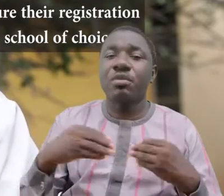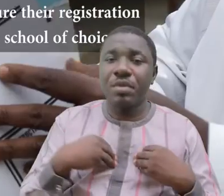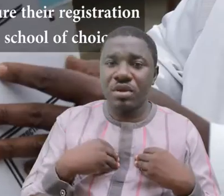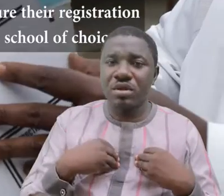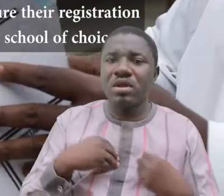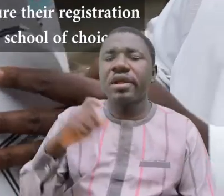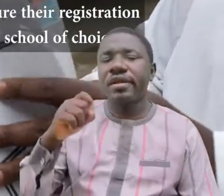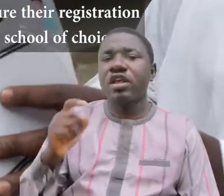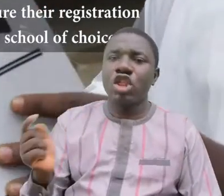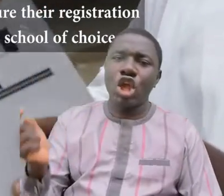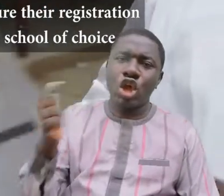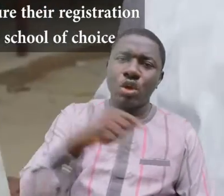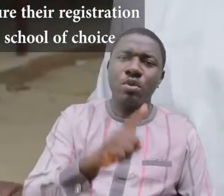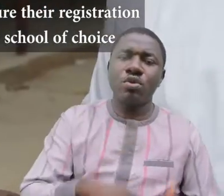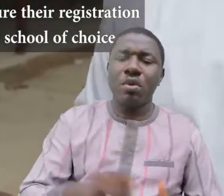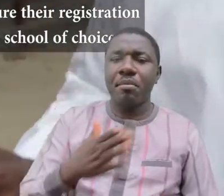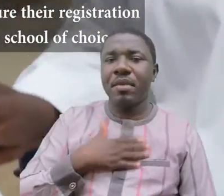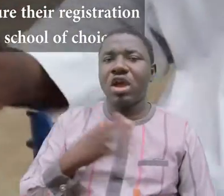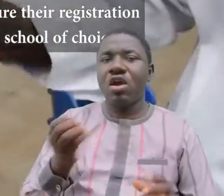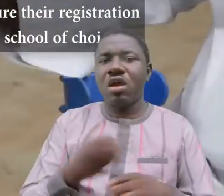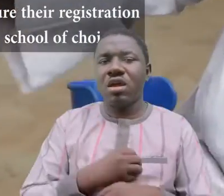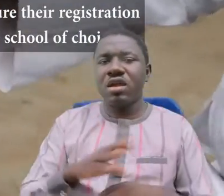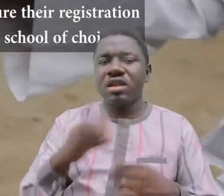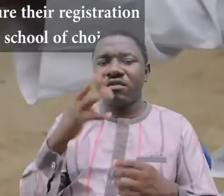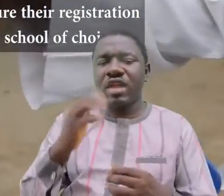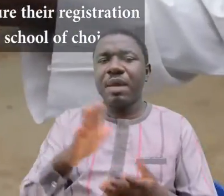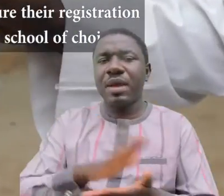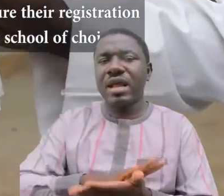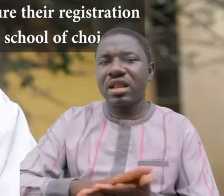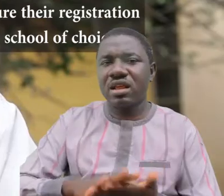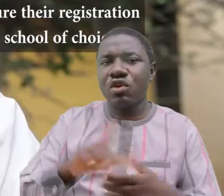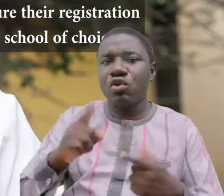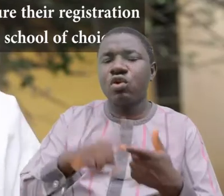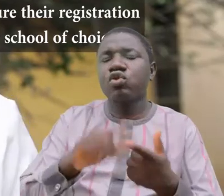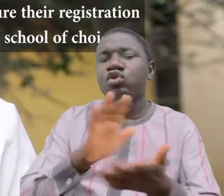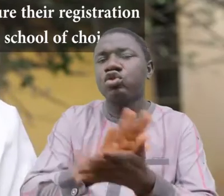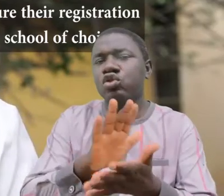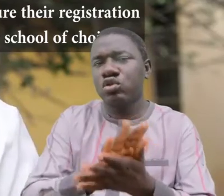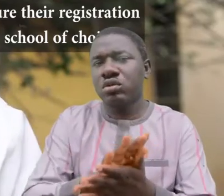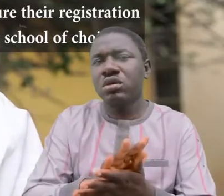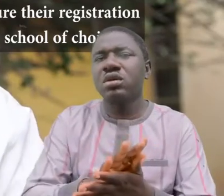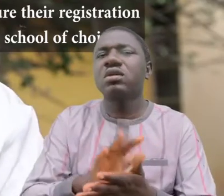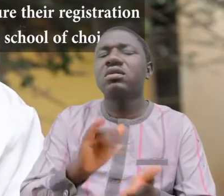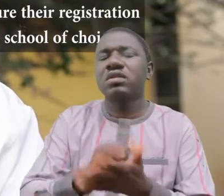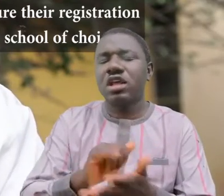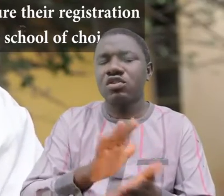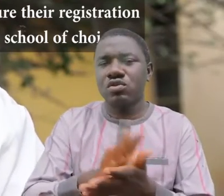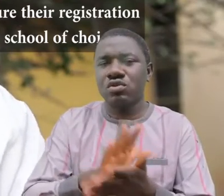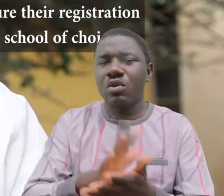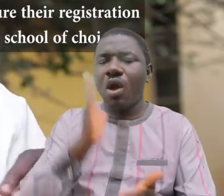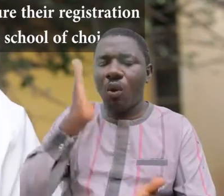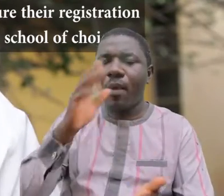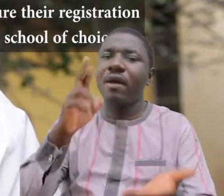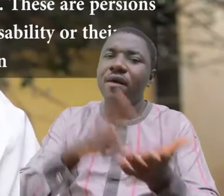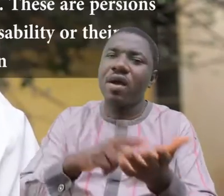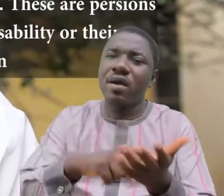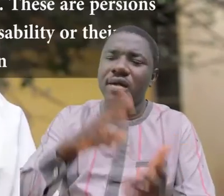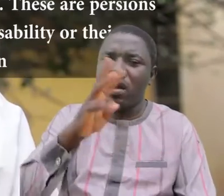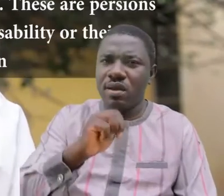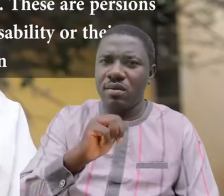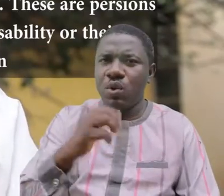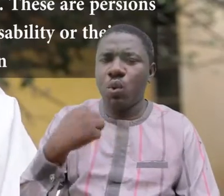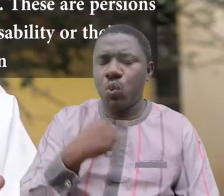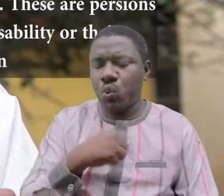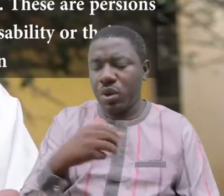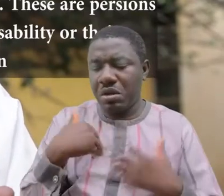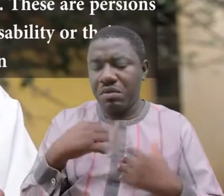admission, to zai zo nan office dina, dan ba shi clearance, zai kai makaranta, su ko makaranta za su yi masa register.